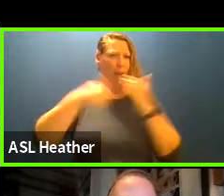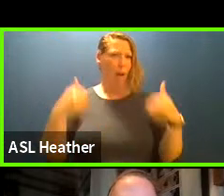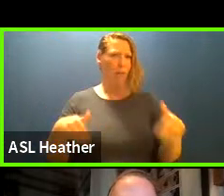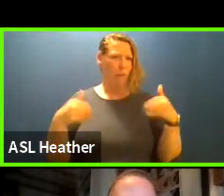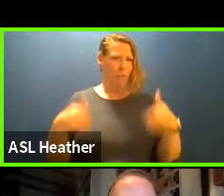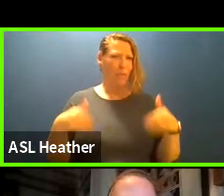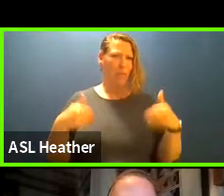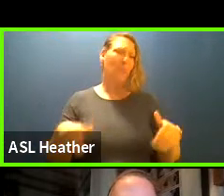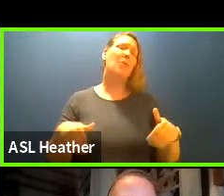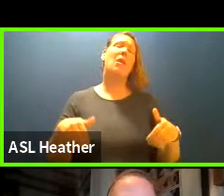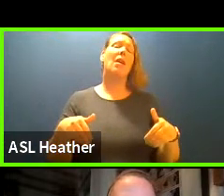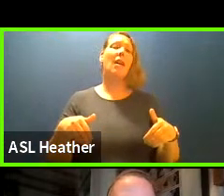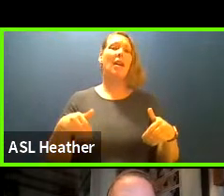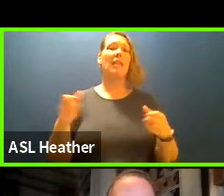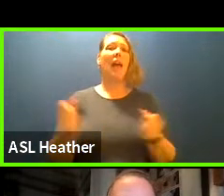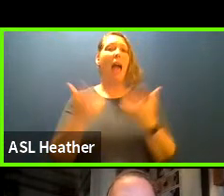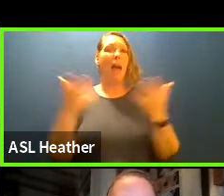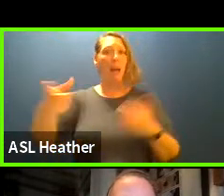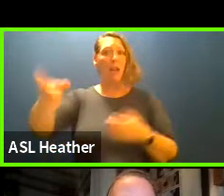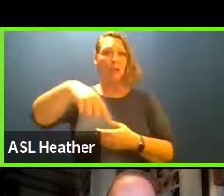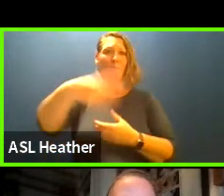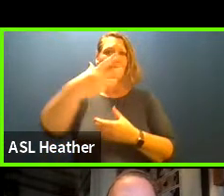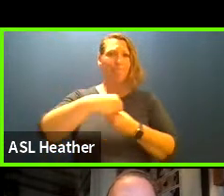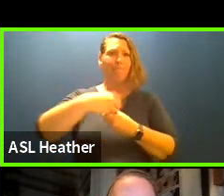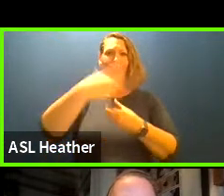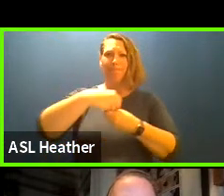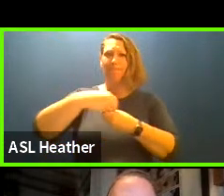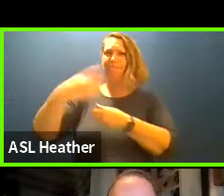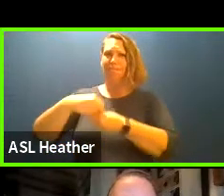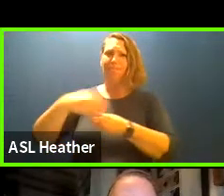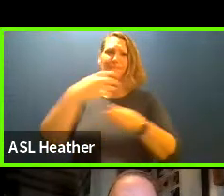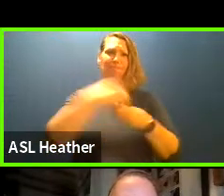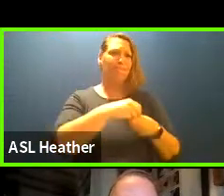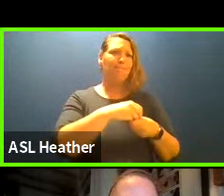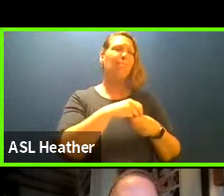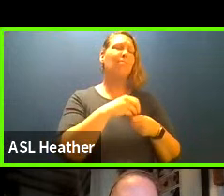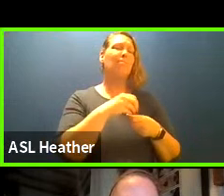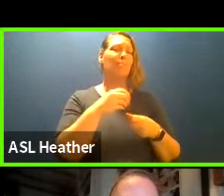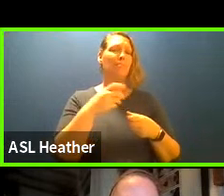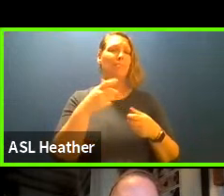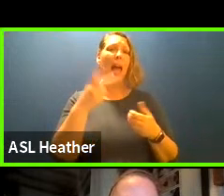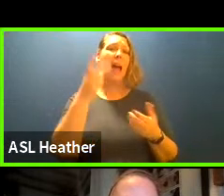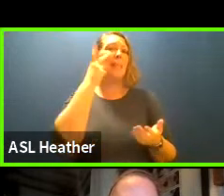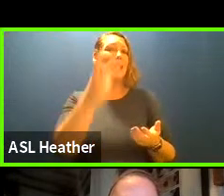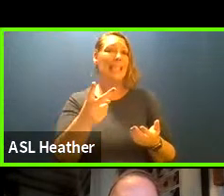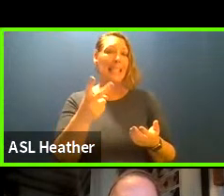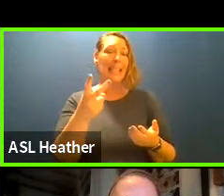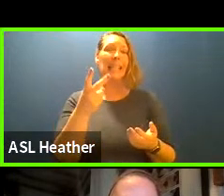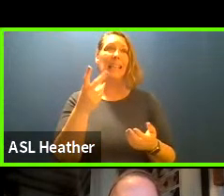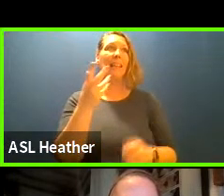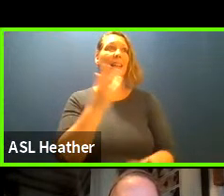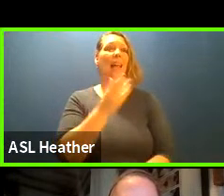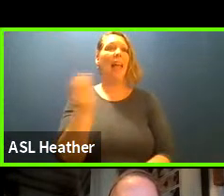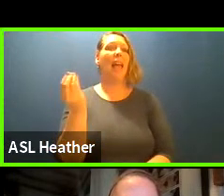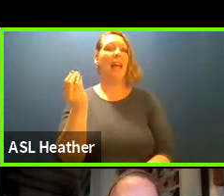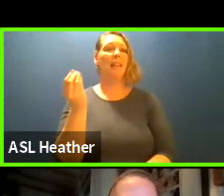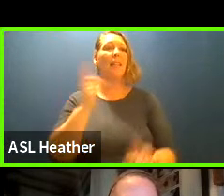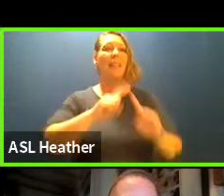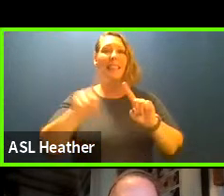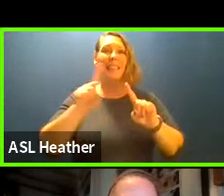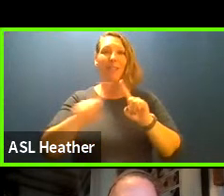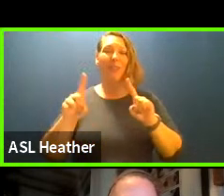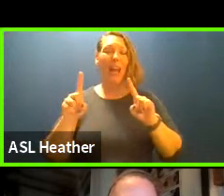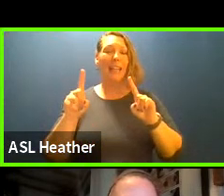at the amount of engagement that everyone I'm seeing, and all the different partners